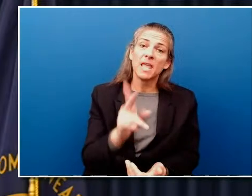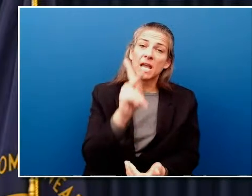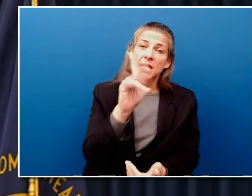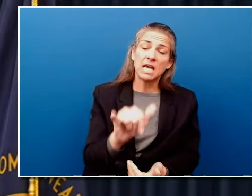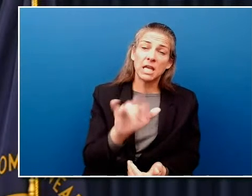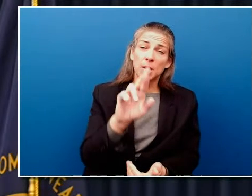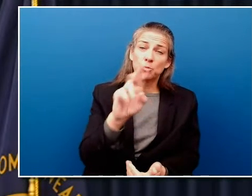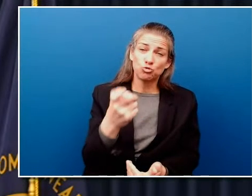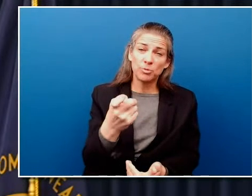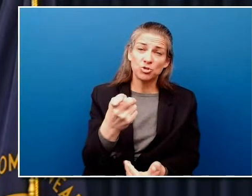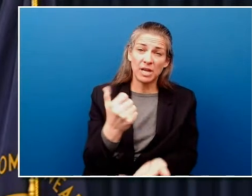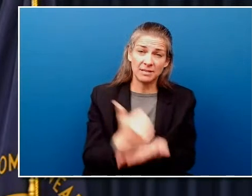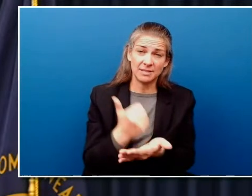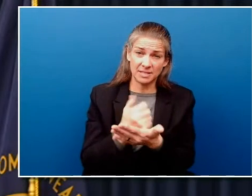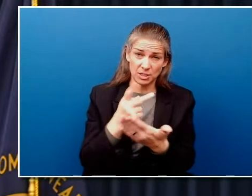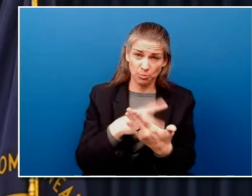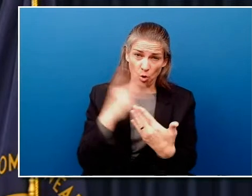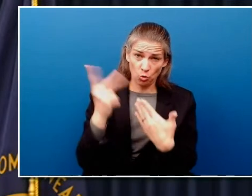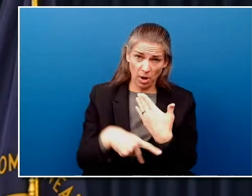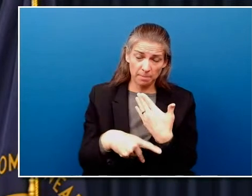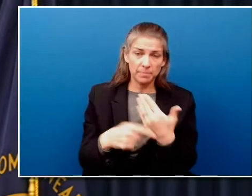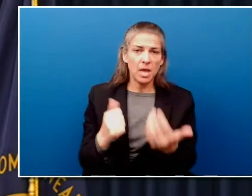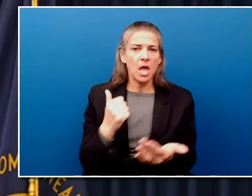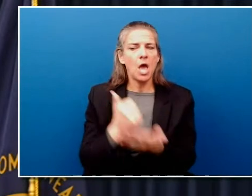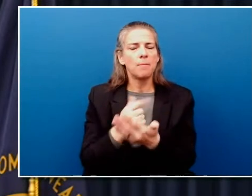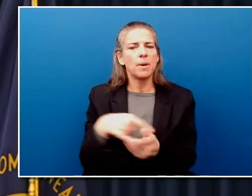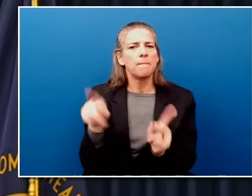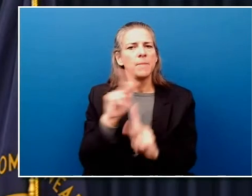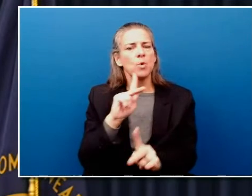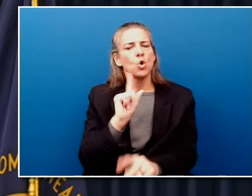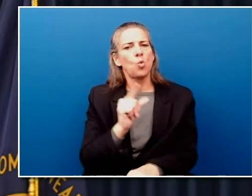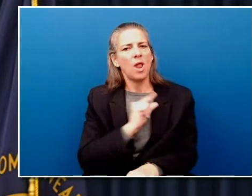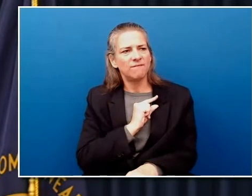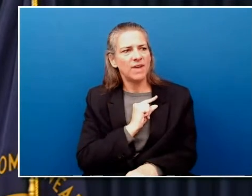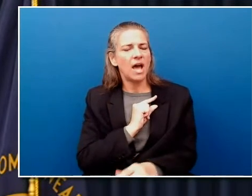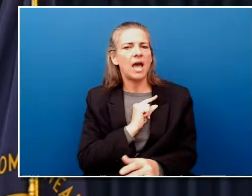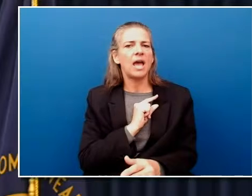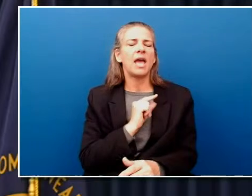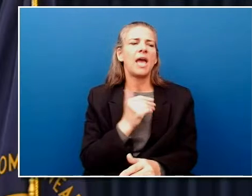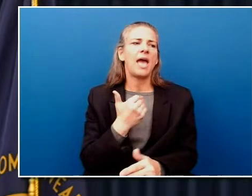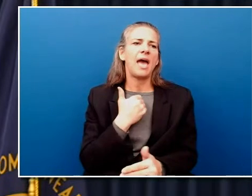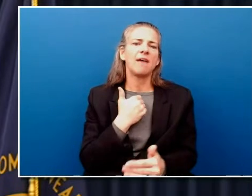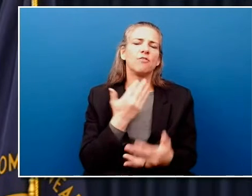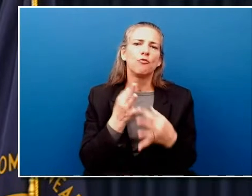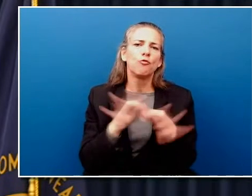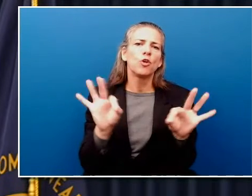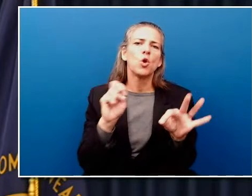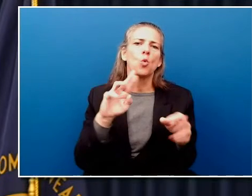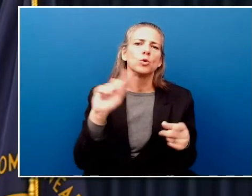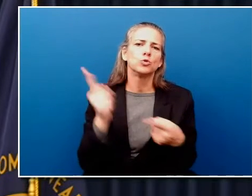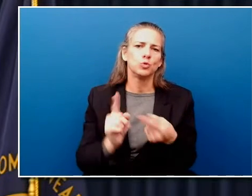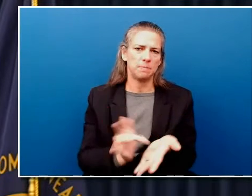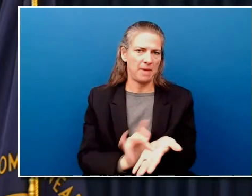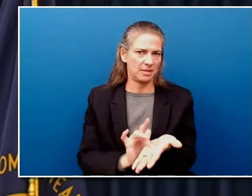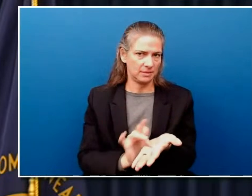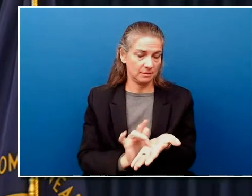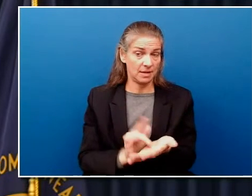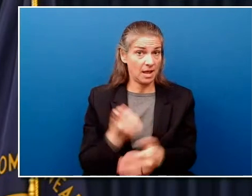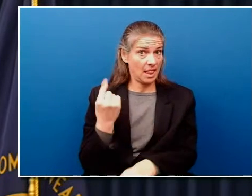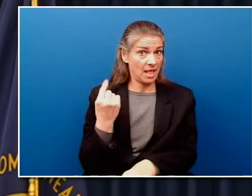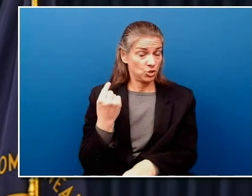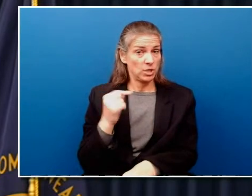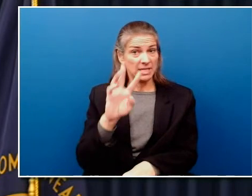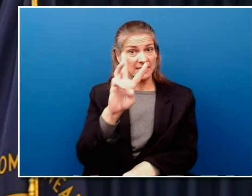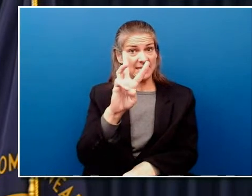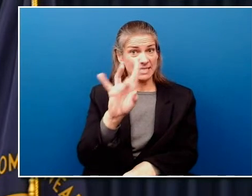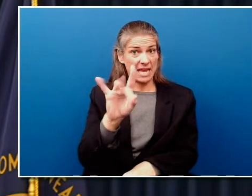Assistance Program, which helps qualifying individuals access free or reduced cost medications. Last year, over